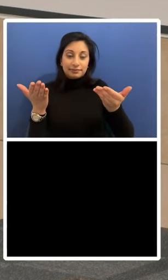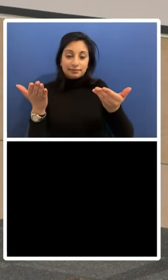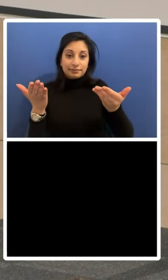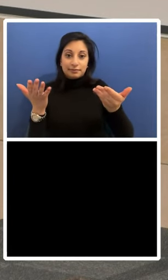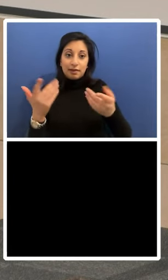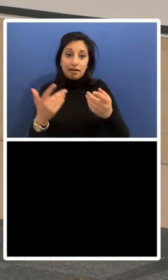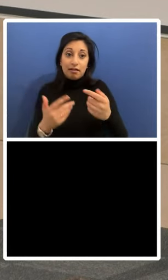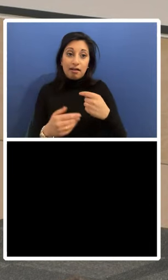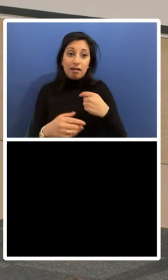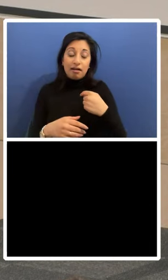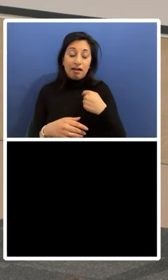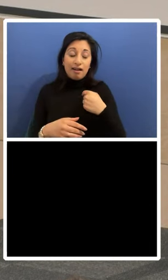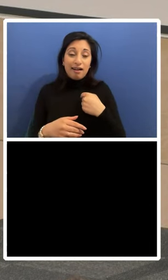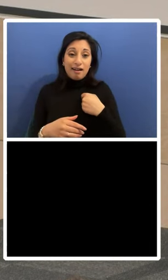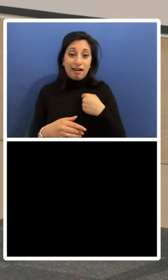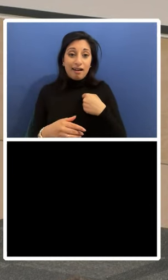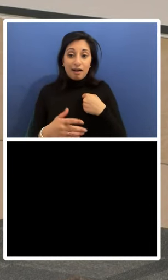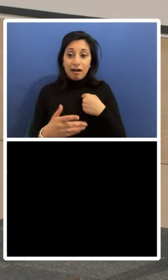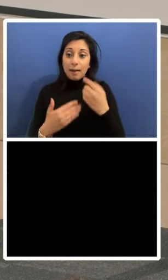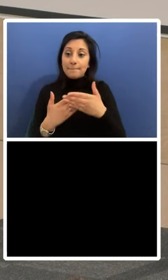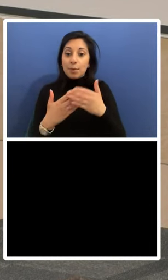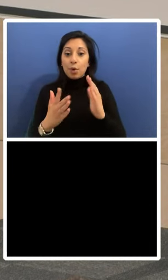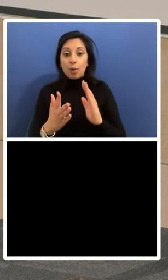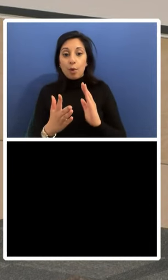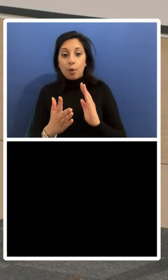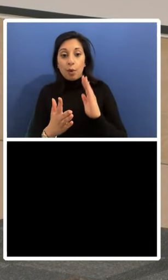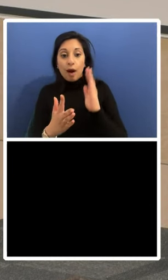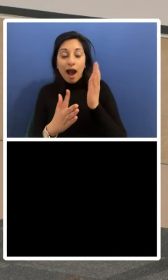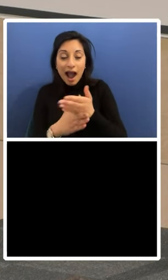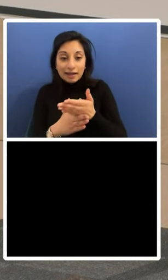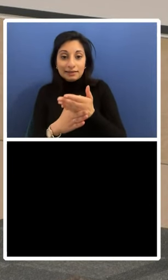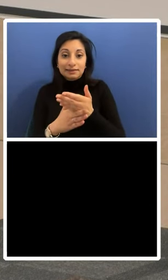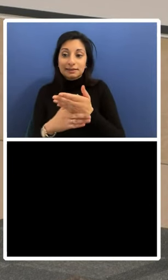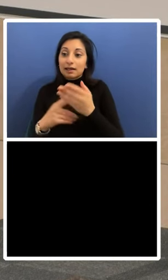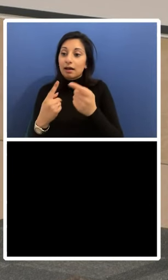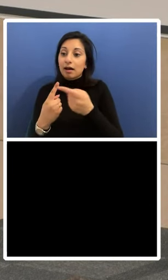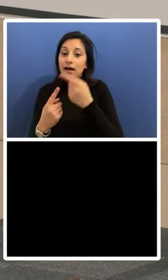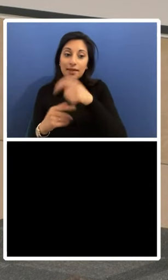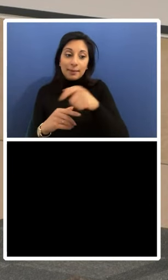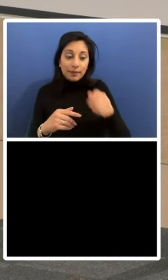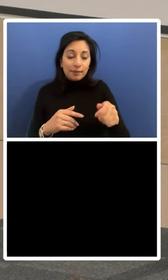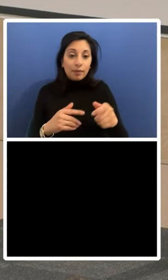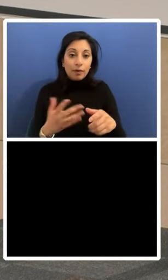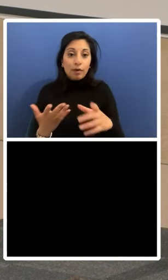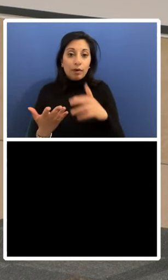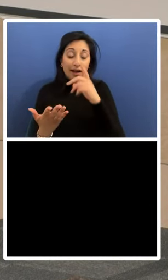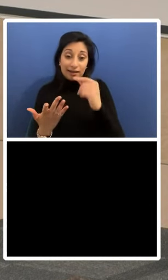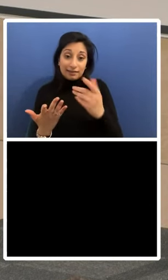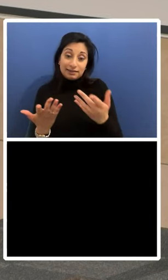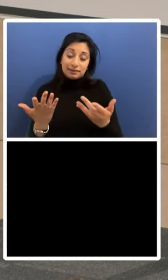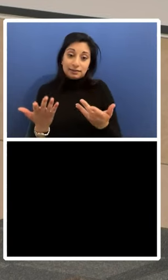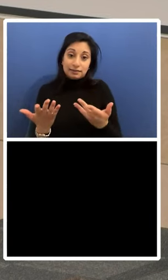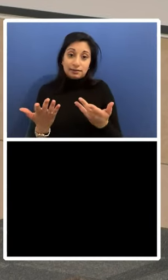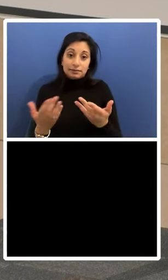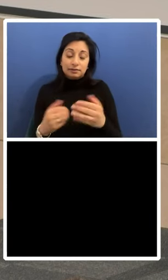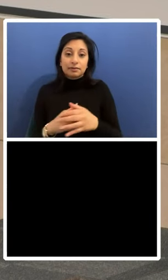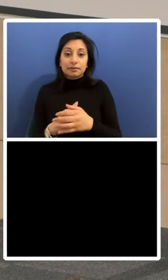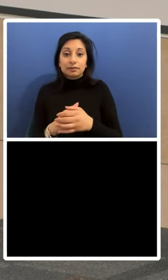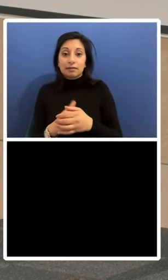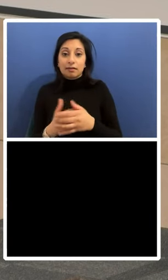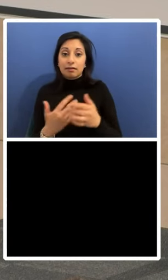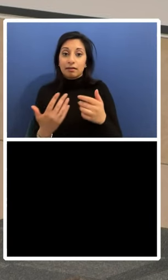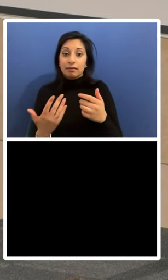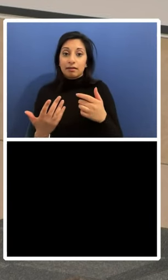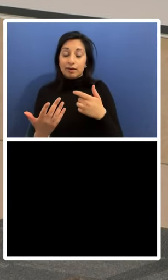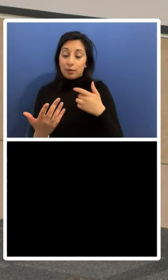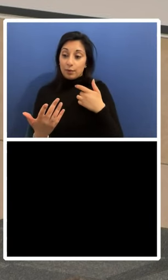direct access to ordinary people who are not getting good information. I'm trying to persuade them. If I feel that we win the public, and listen, I'll work with Bex as well, and if I feel we're in a situation where we can